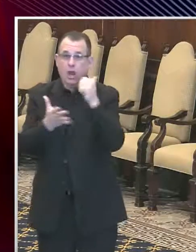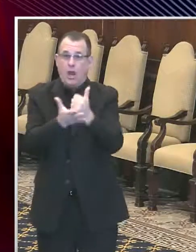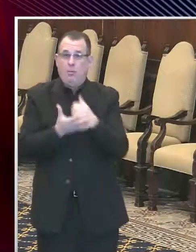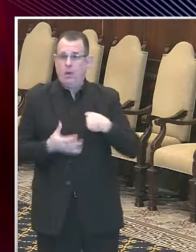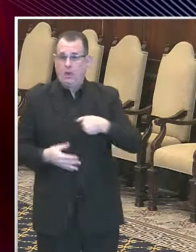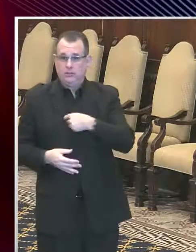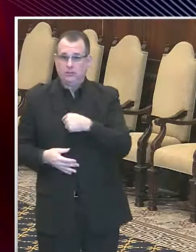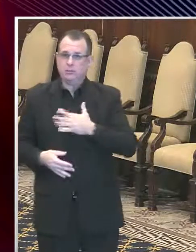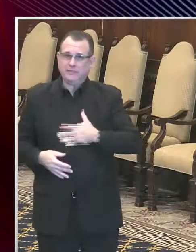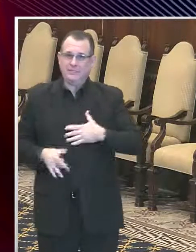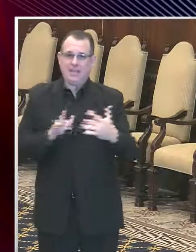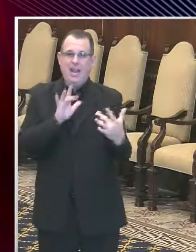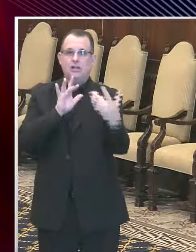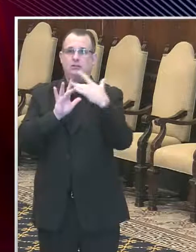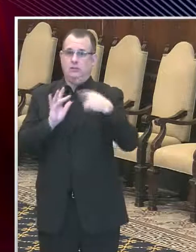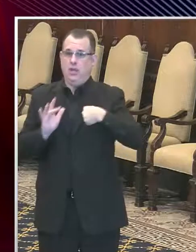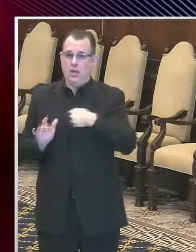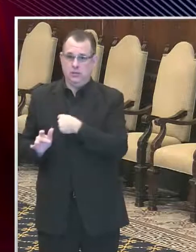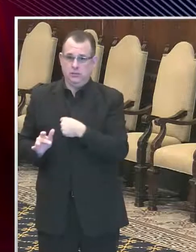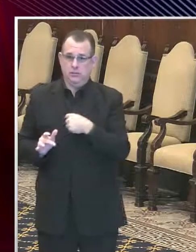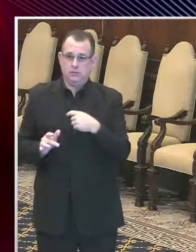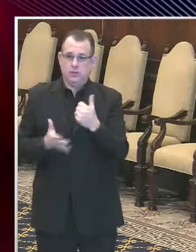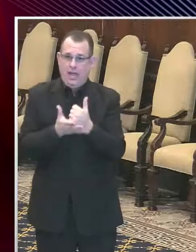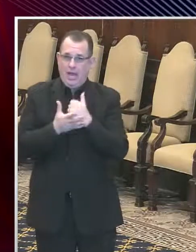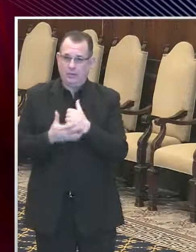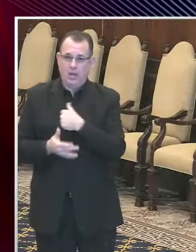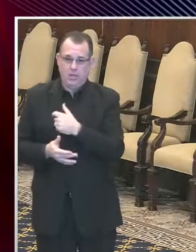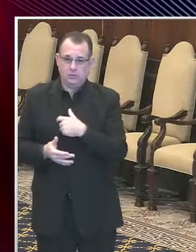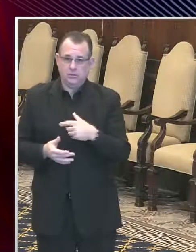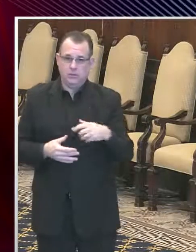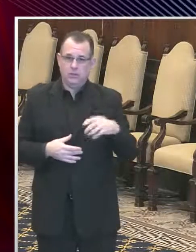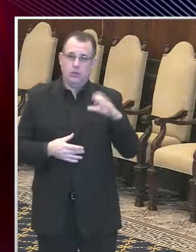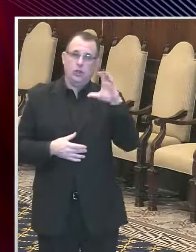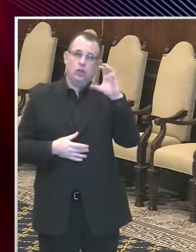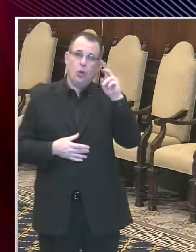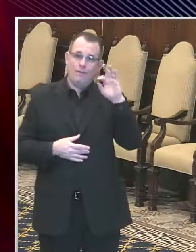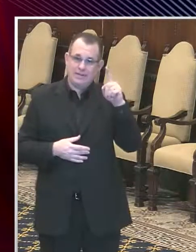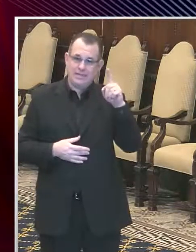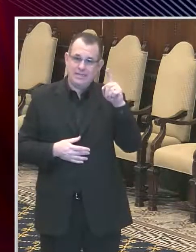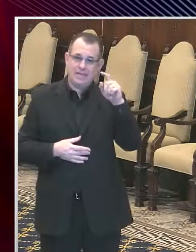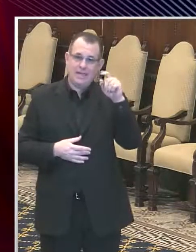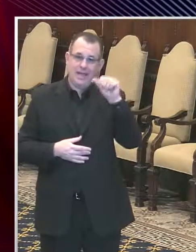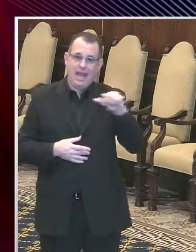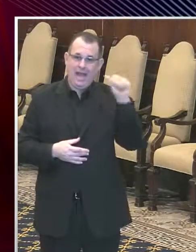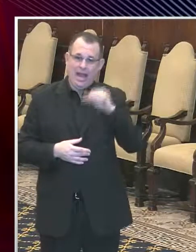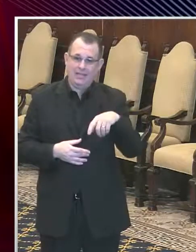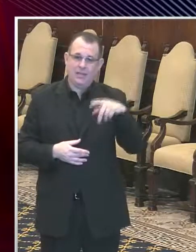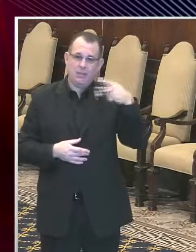point, they should just contact us at covid@phila.gov, and we would want to work with them.